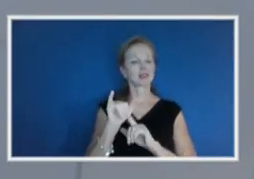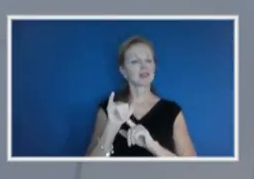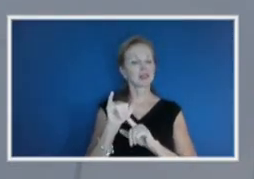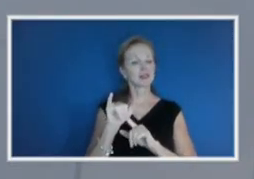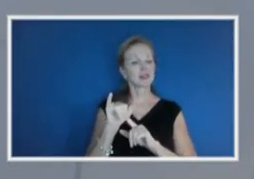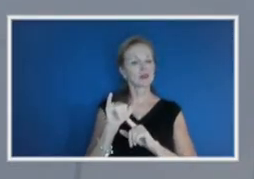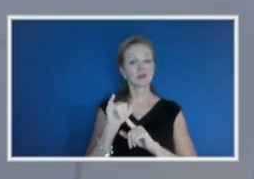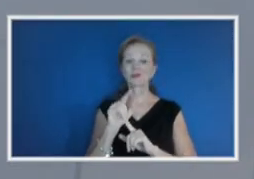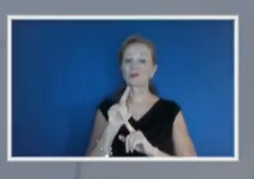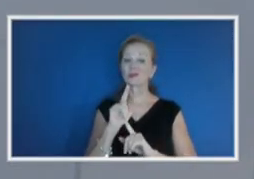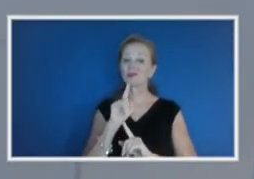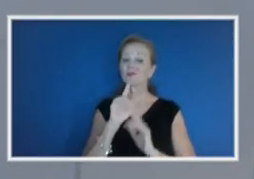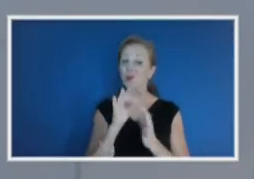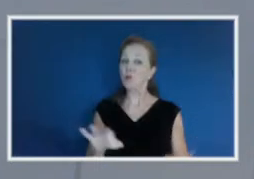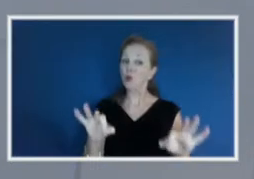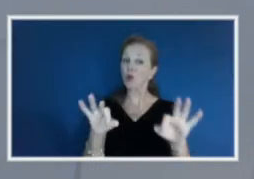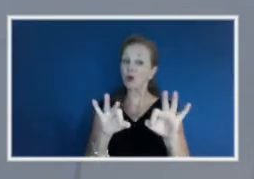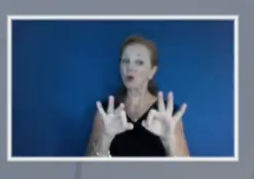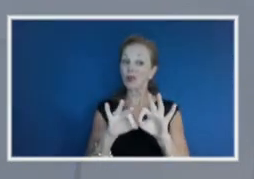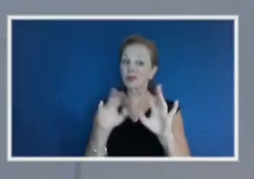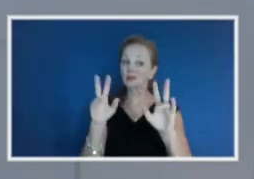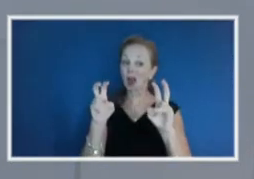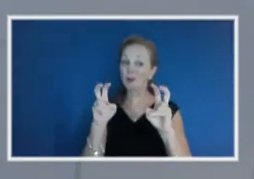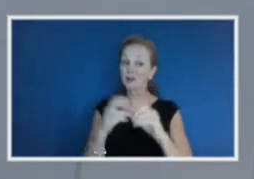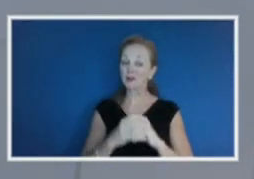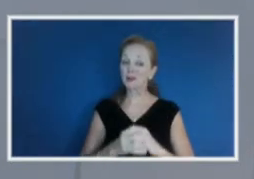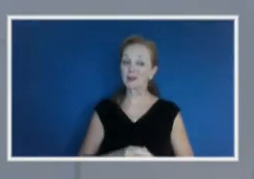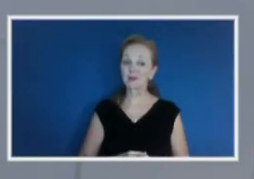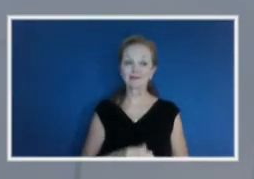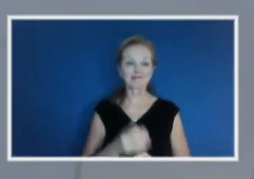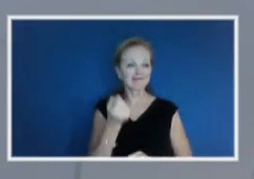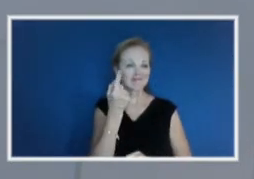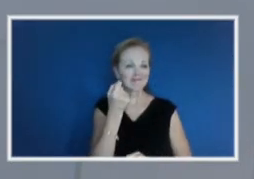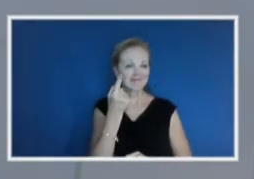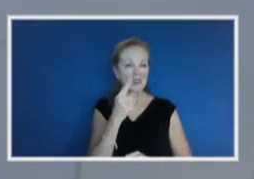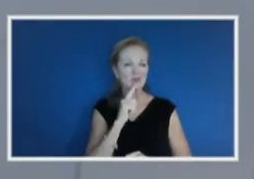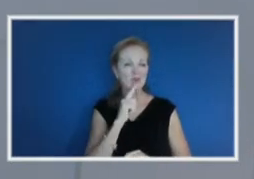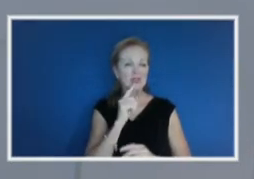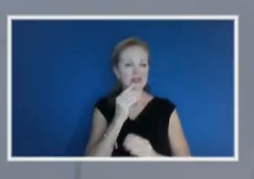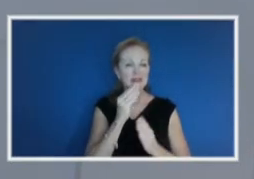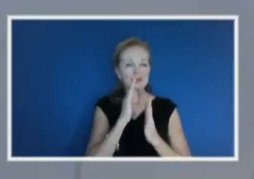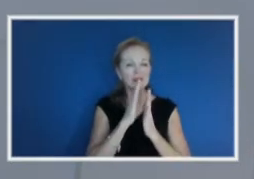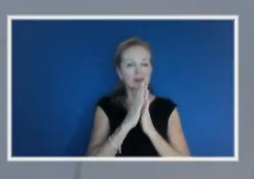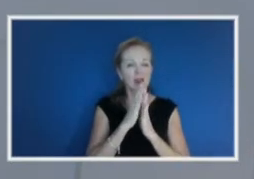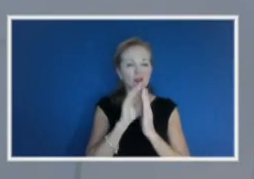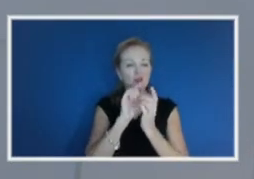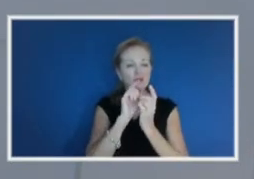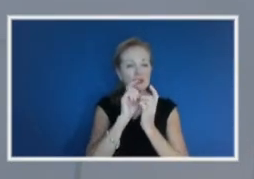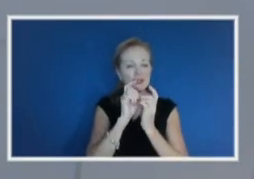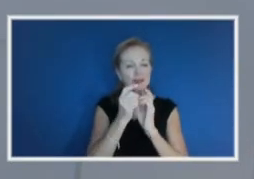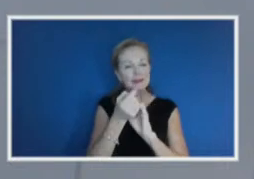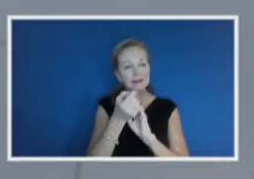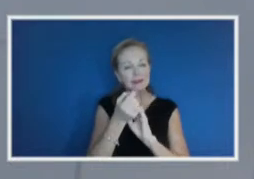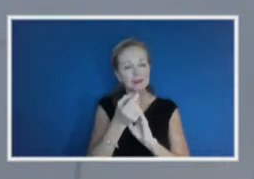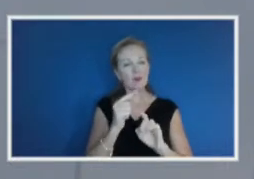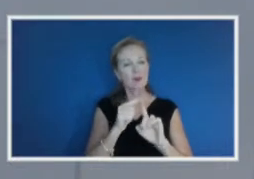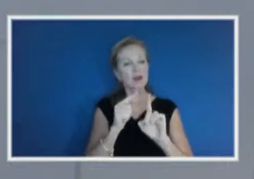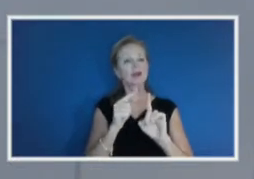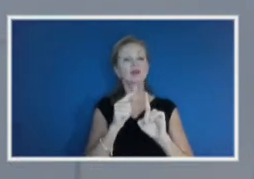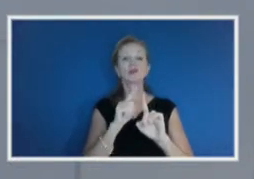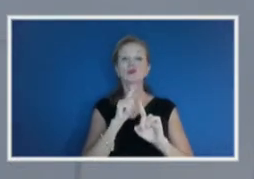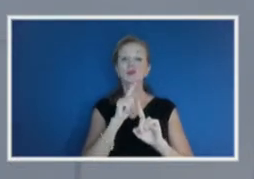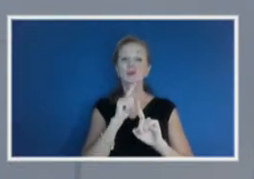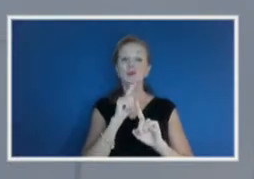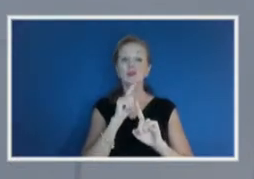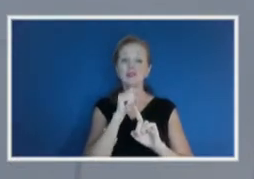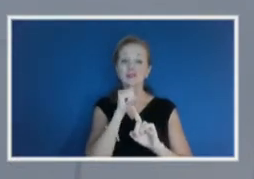It's really important on this topic. I understand the subtle change that you talked about, but it certainly wasn't reported that